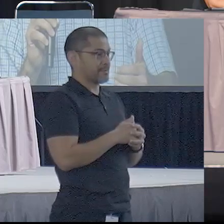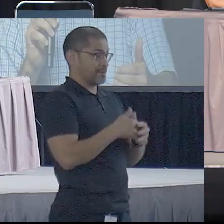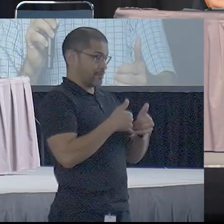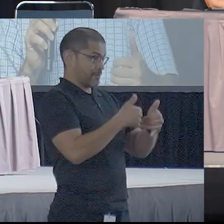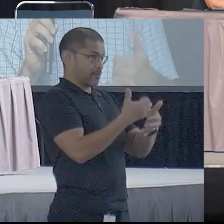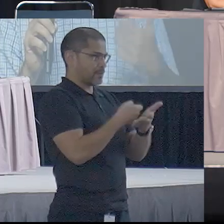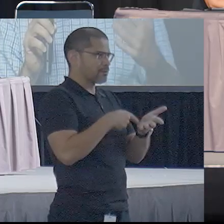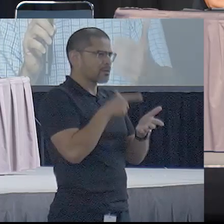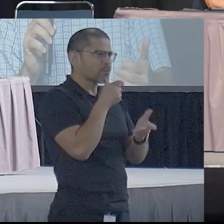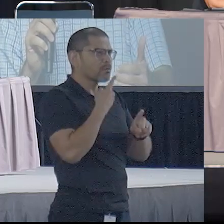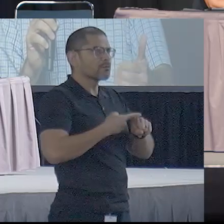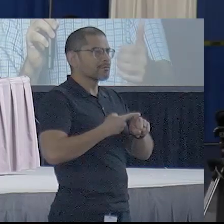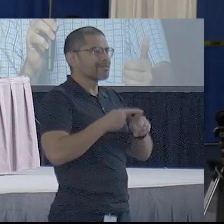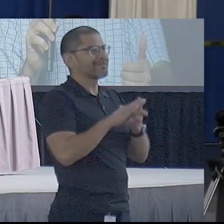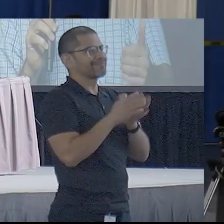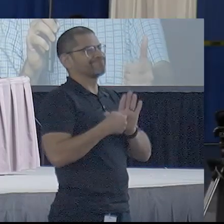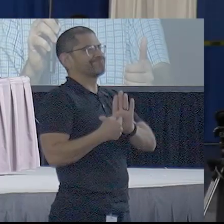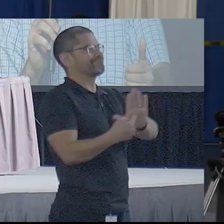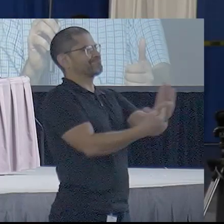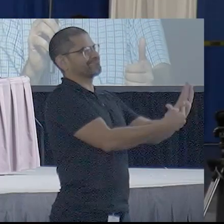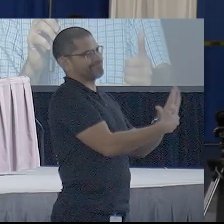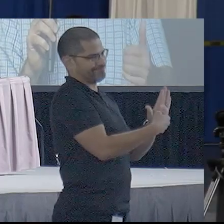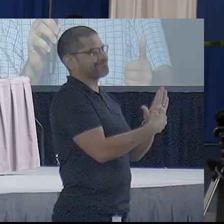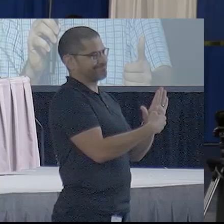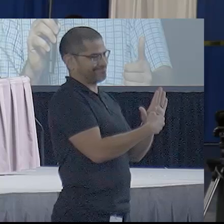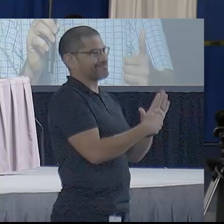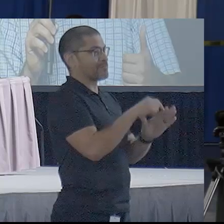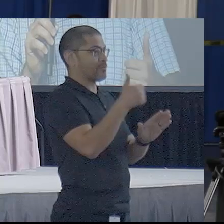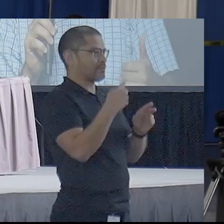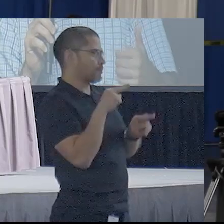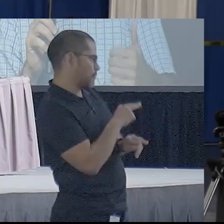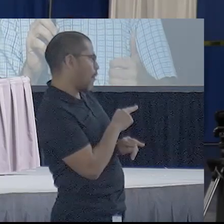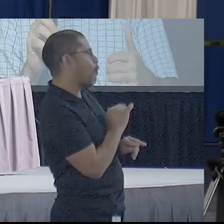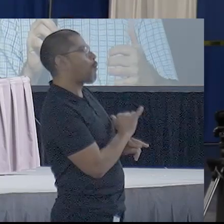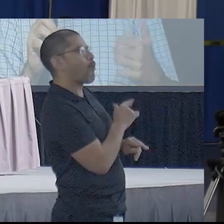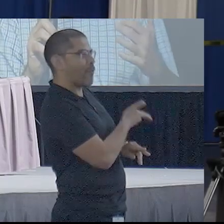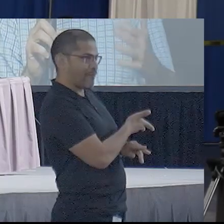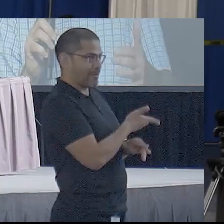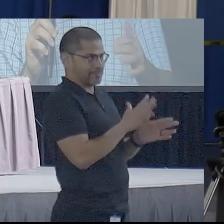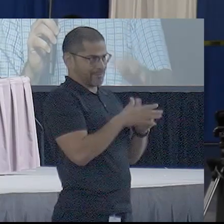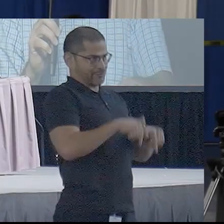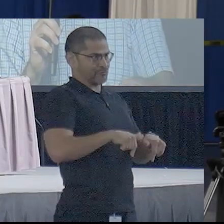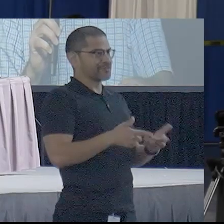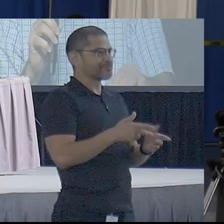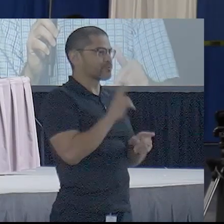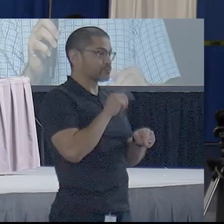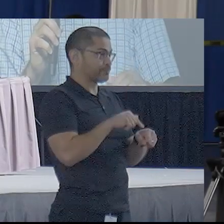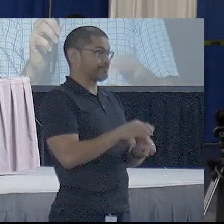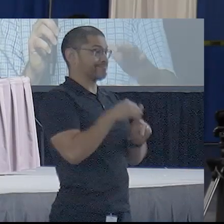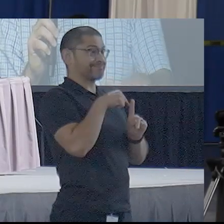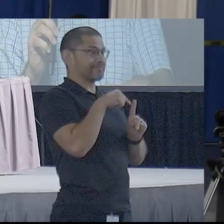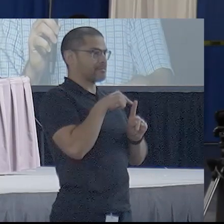other communities. What's happening here today in Houston is unique. We don't see it happening in other large communities.